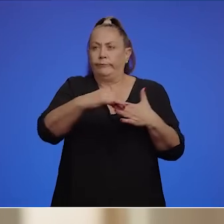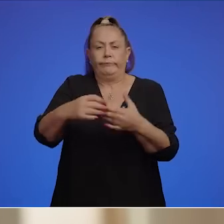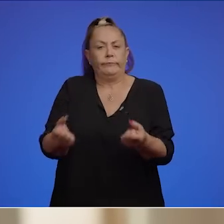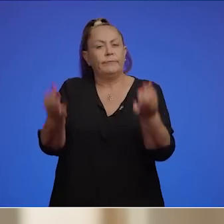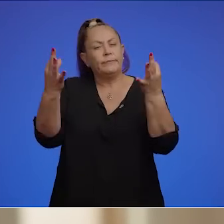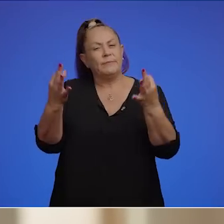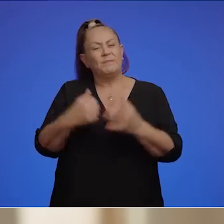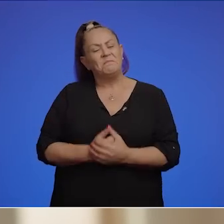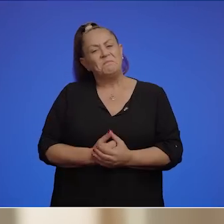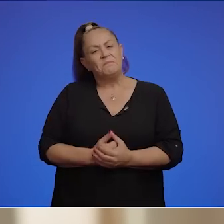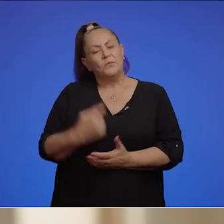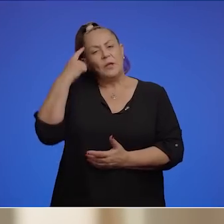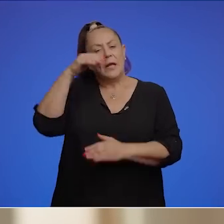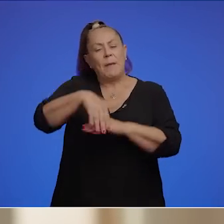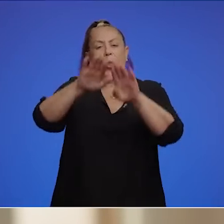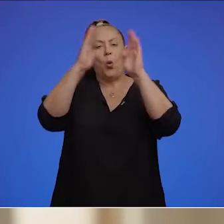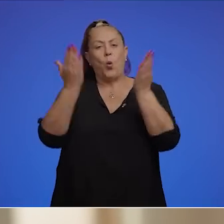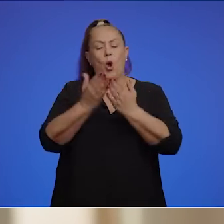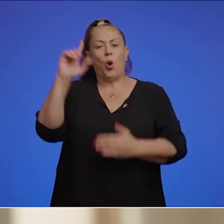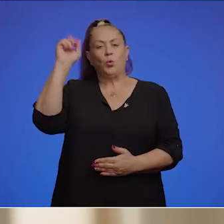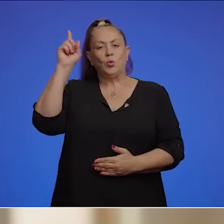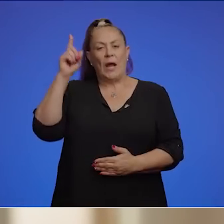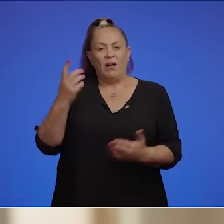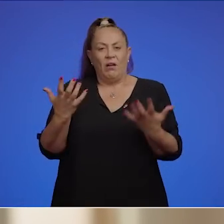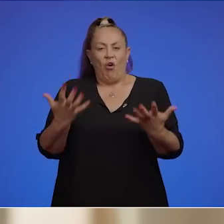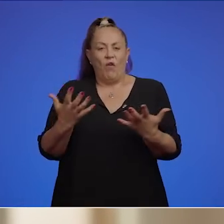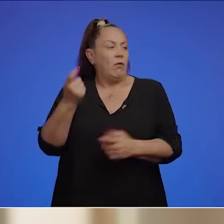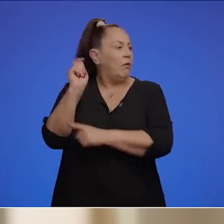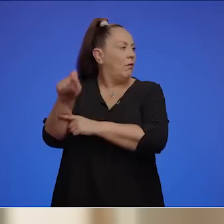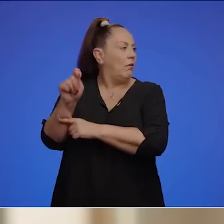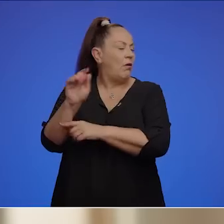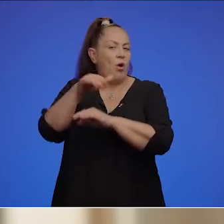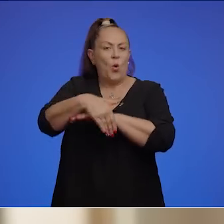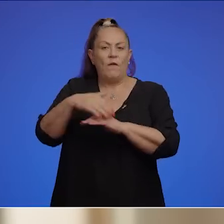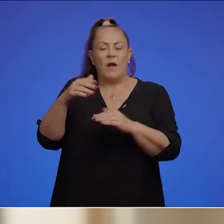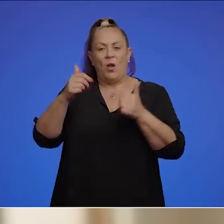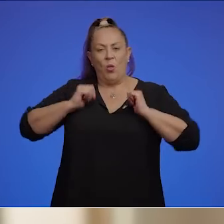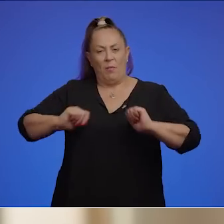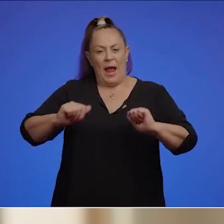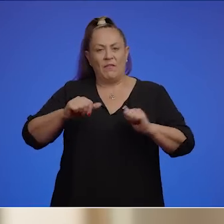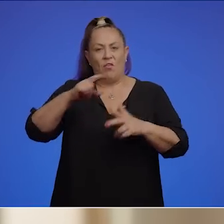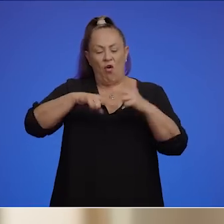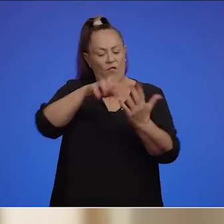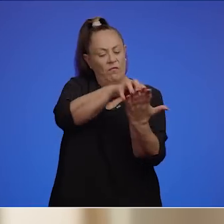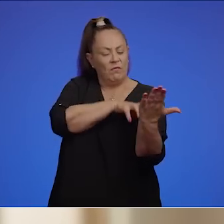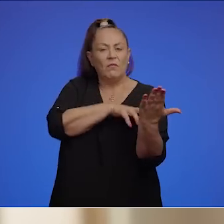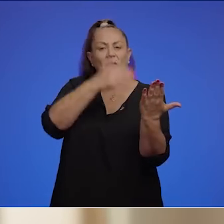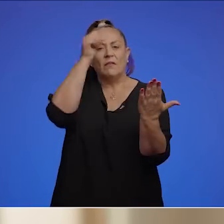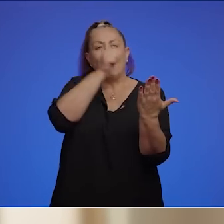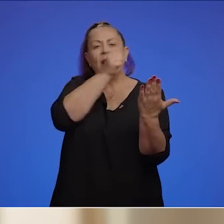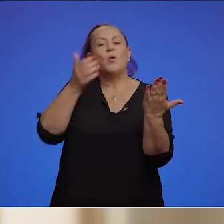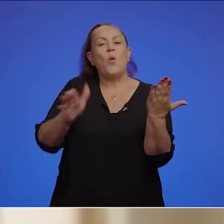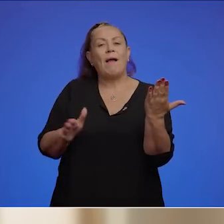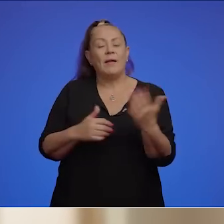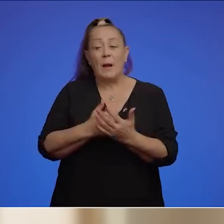So often today in the Western world, which regularly turns a deaf ear to the Judeo-Christian scriptures, even many